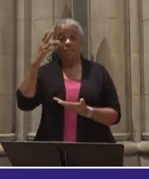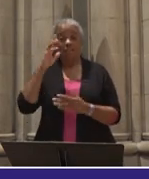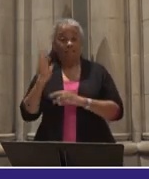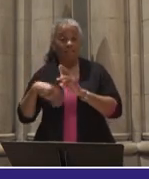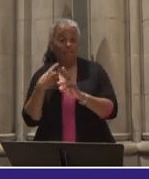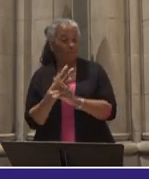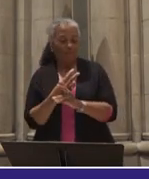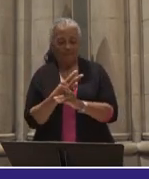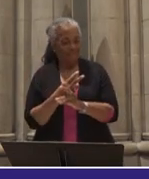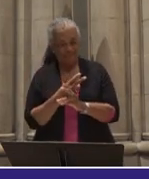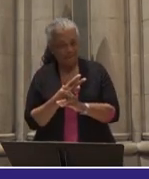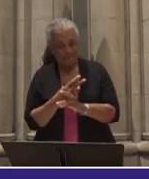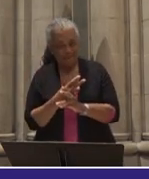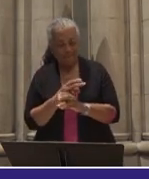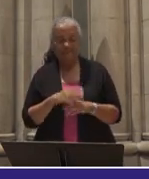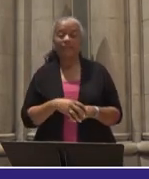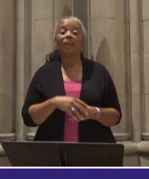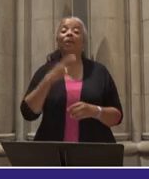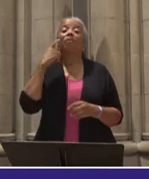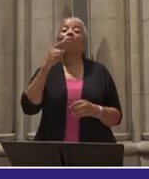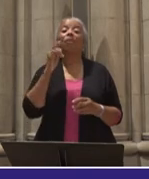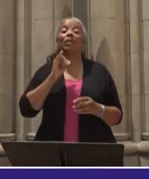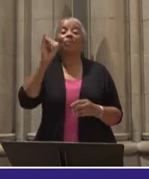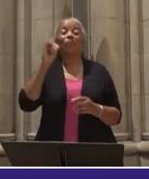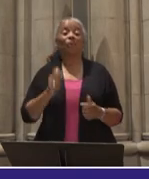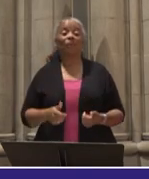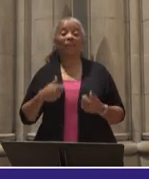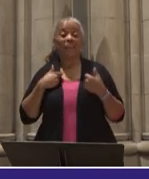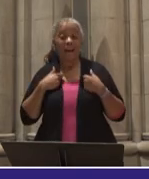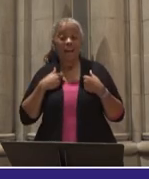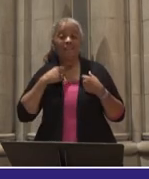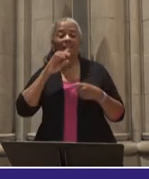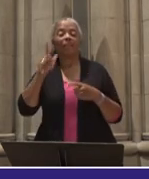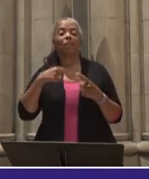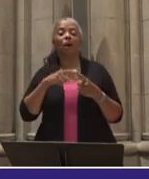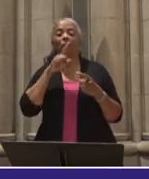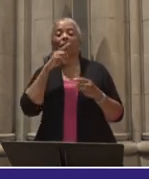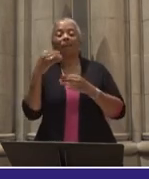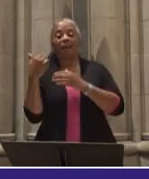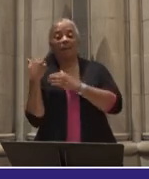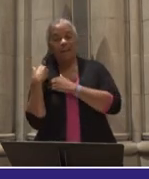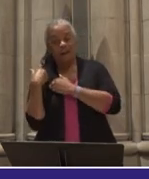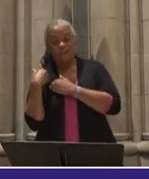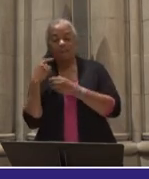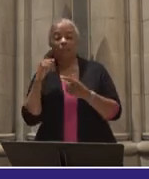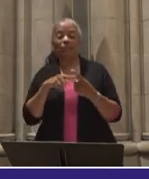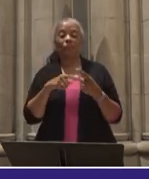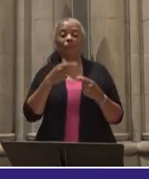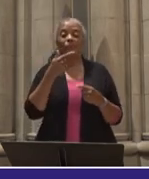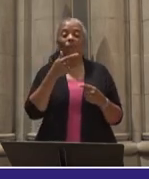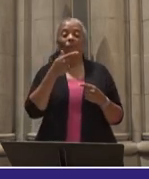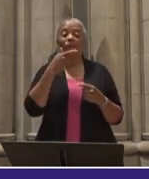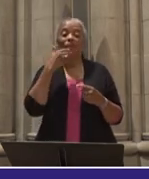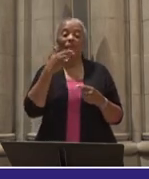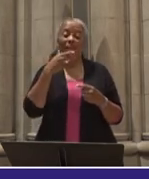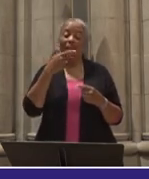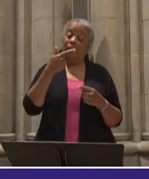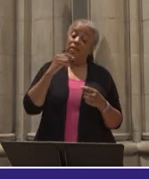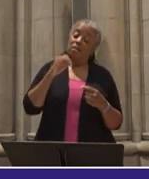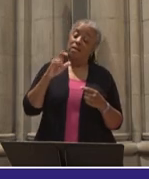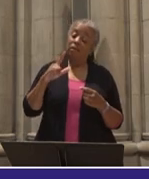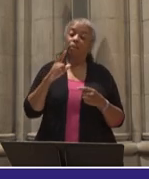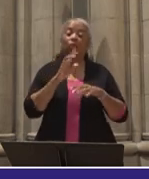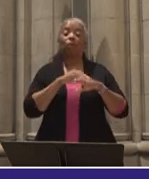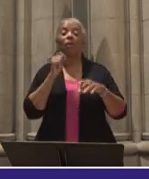Rather, inheriting eternal life is about being accountable to the gospel call of God's